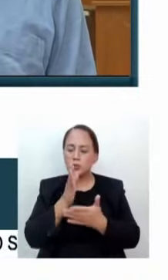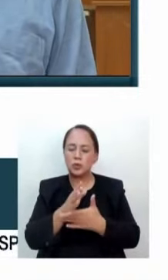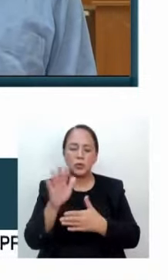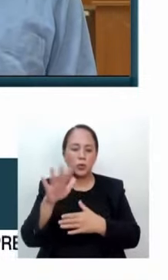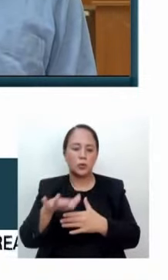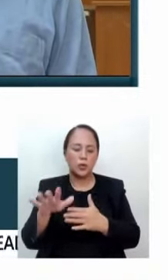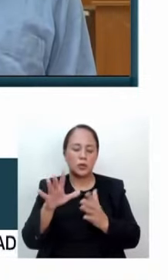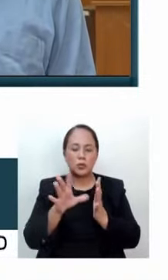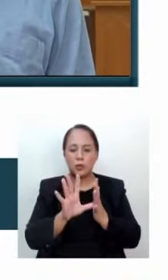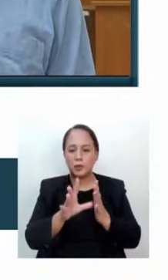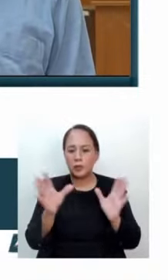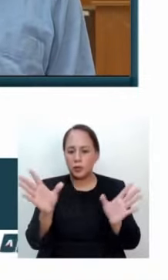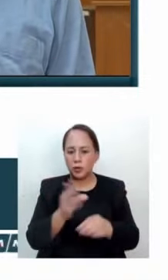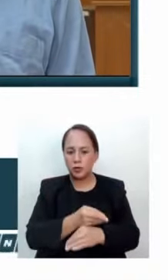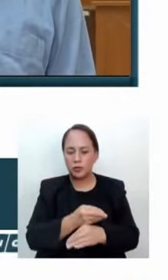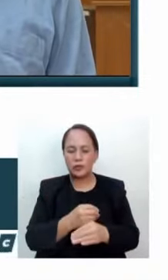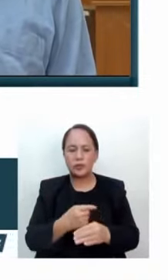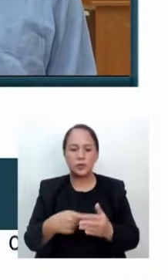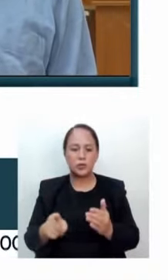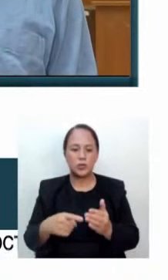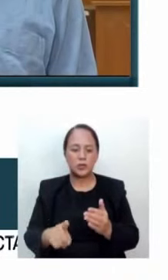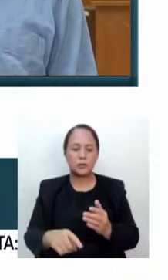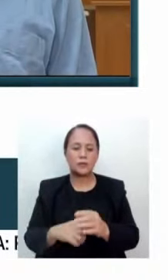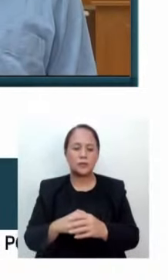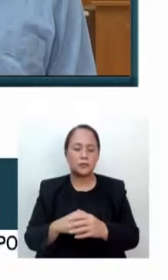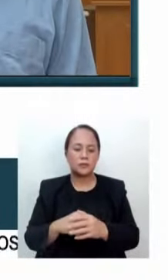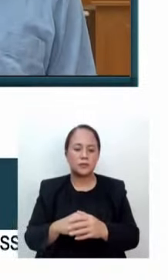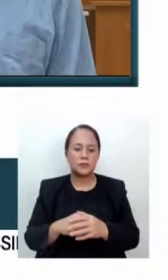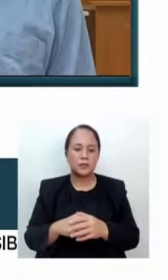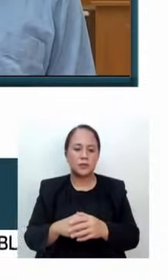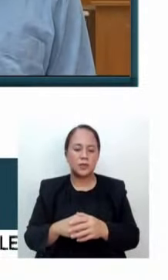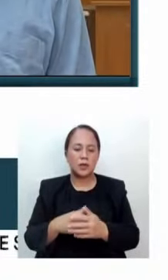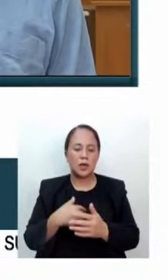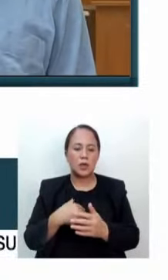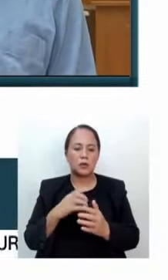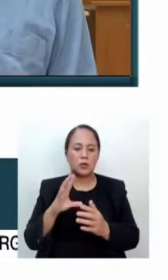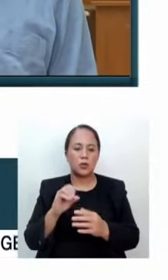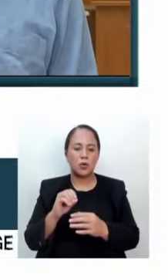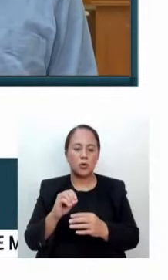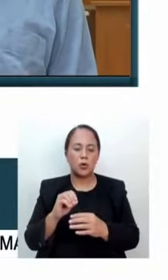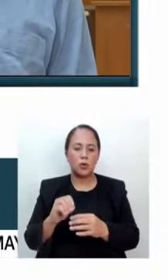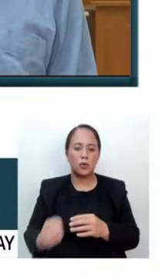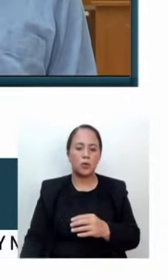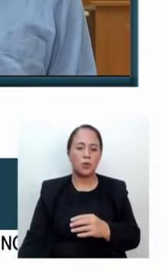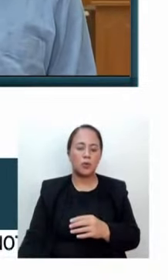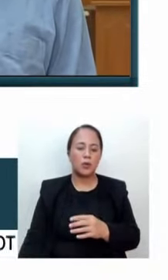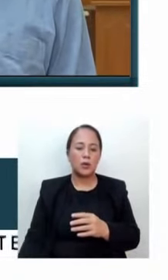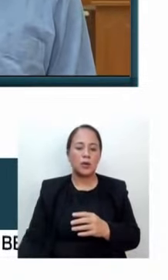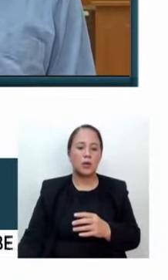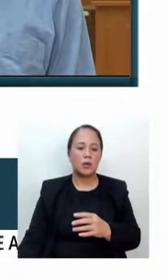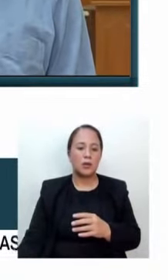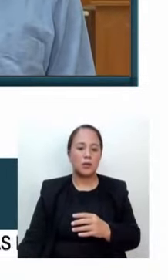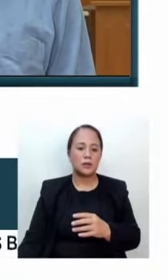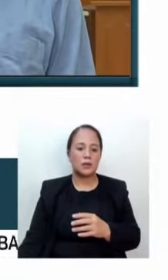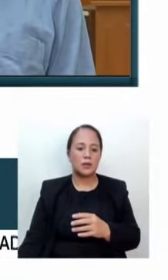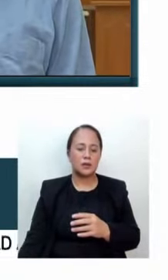to check on that. Is that something that the COMELEC on back will also discuss today? Or